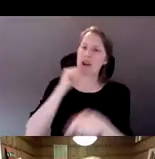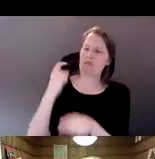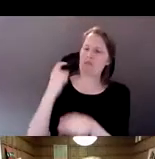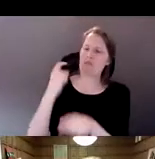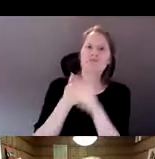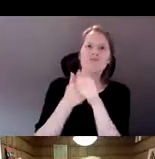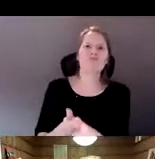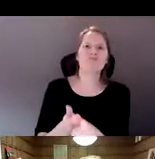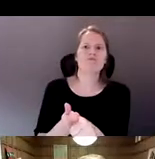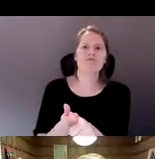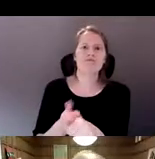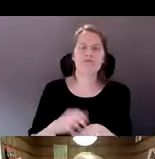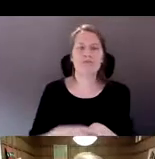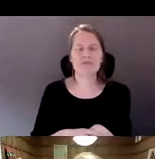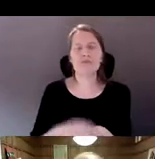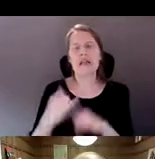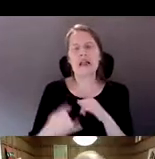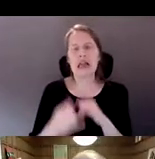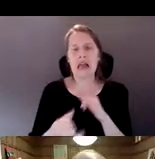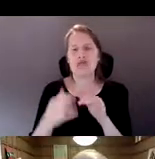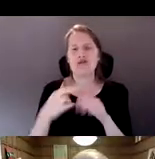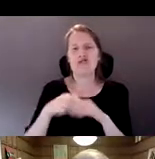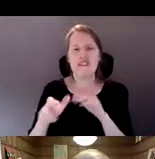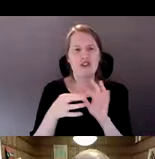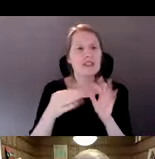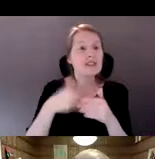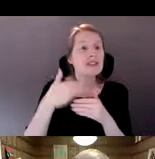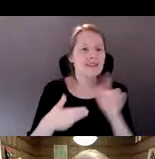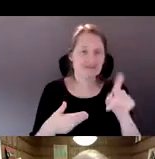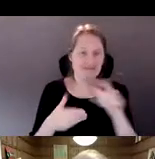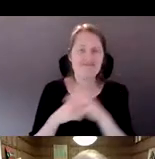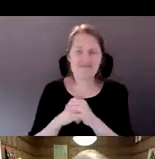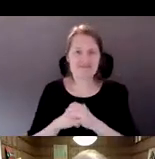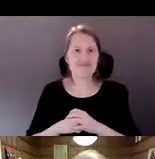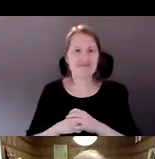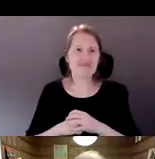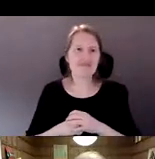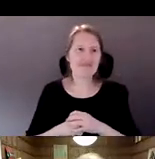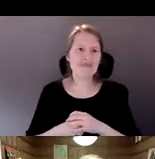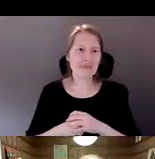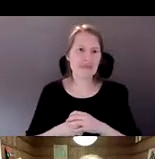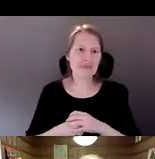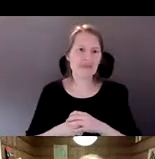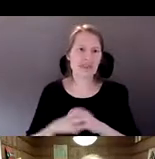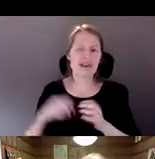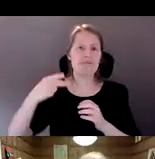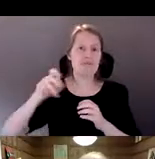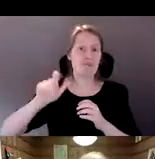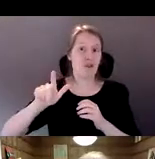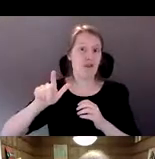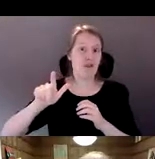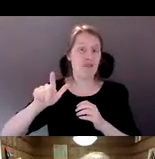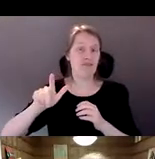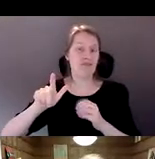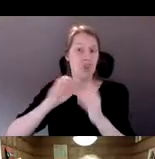give you a last biblical reference. If I could have the next slide. This is Paul arguing